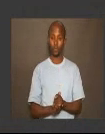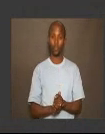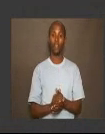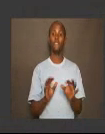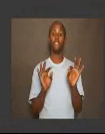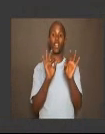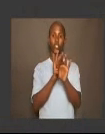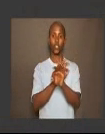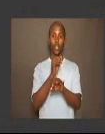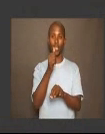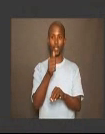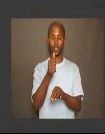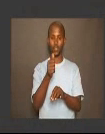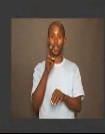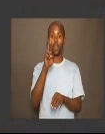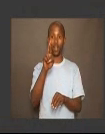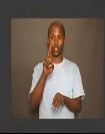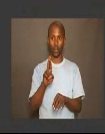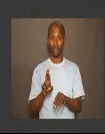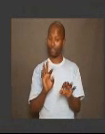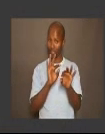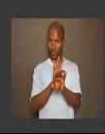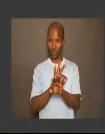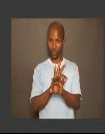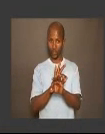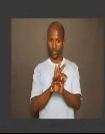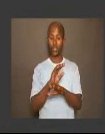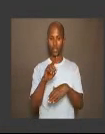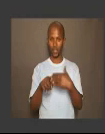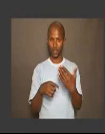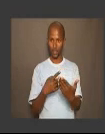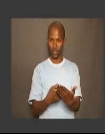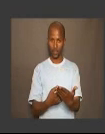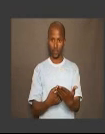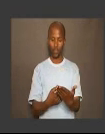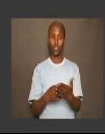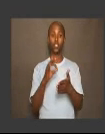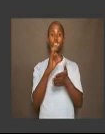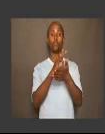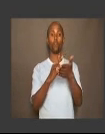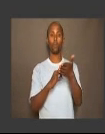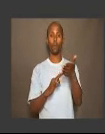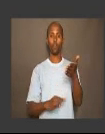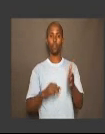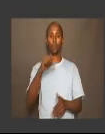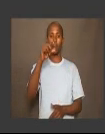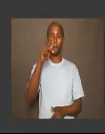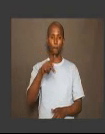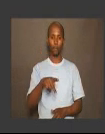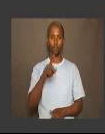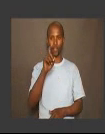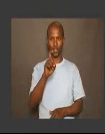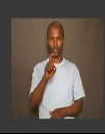Function A is rational. Since it is in the form of P of